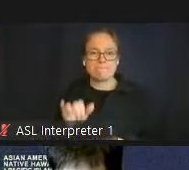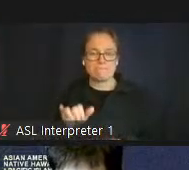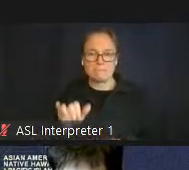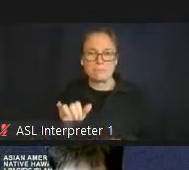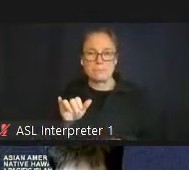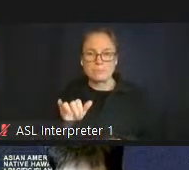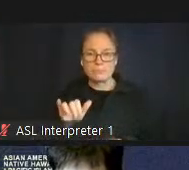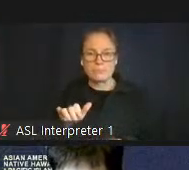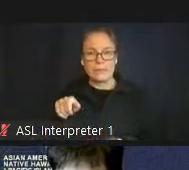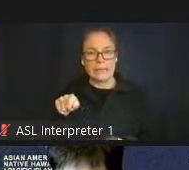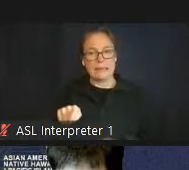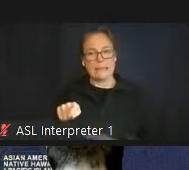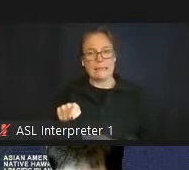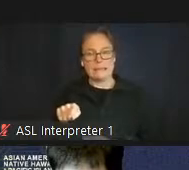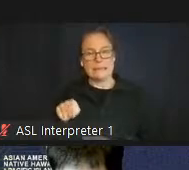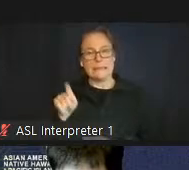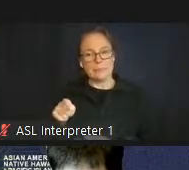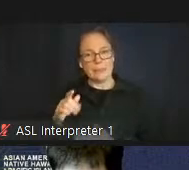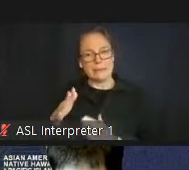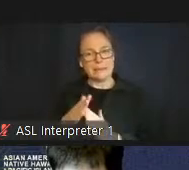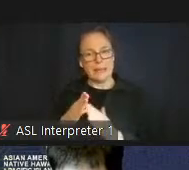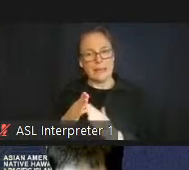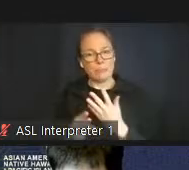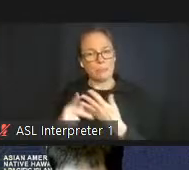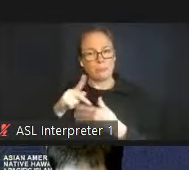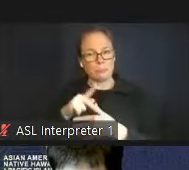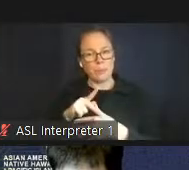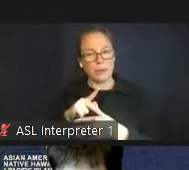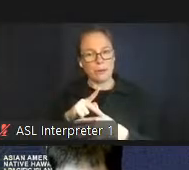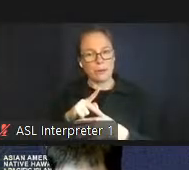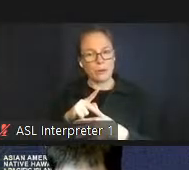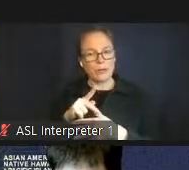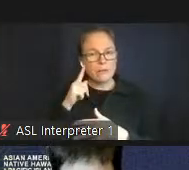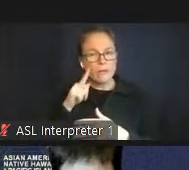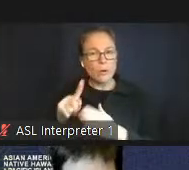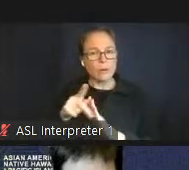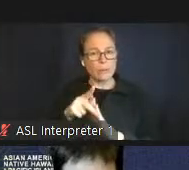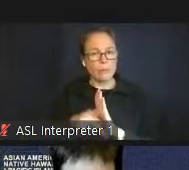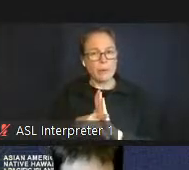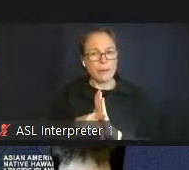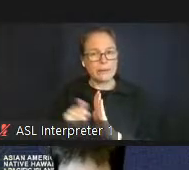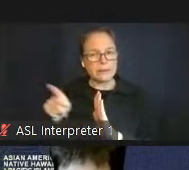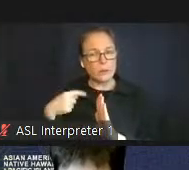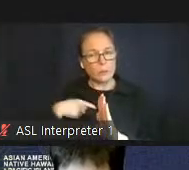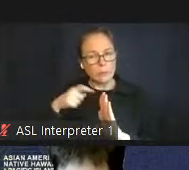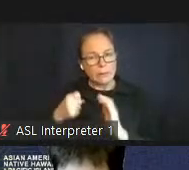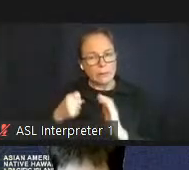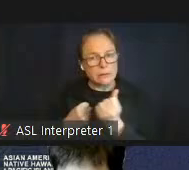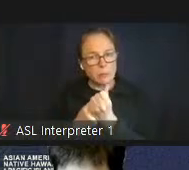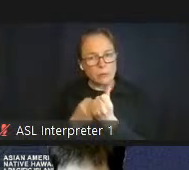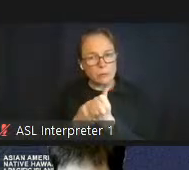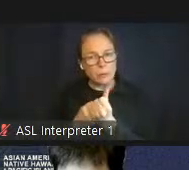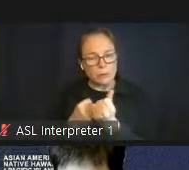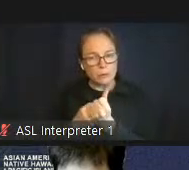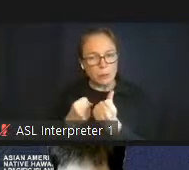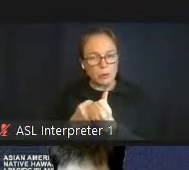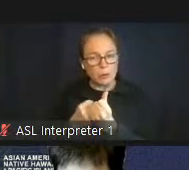of our top priorities for policies that we advocate to the state in the